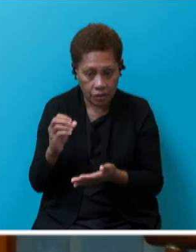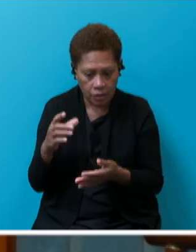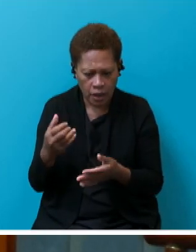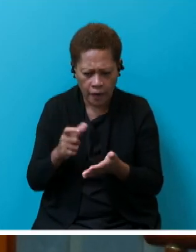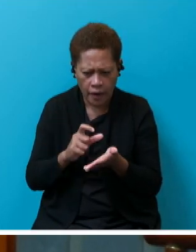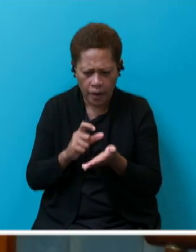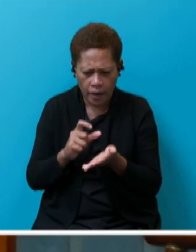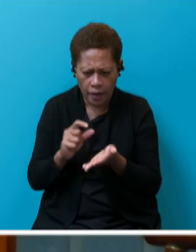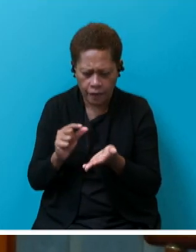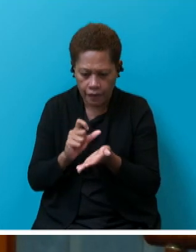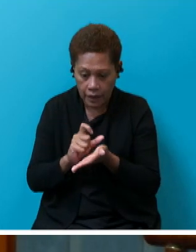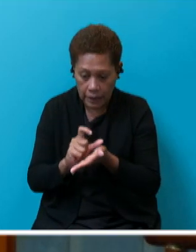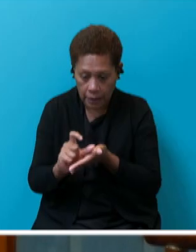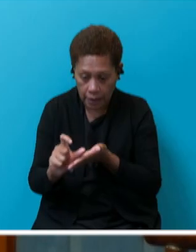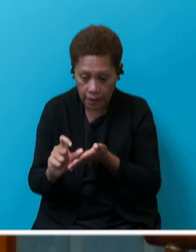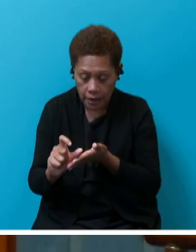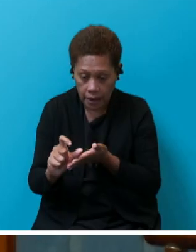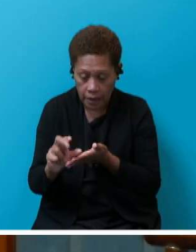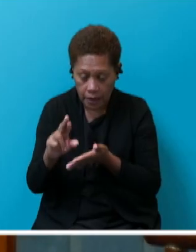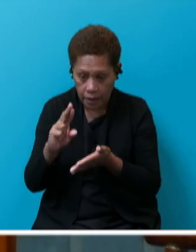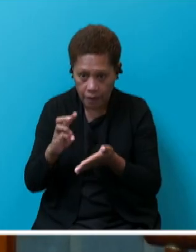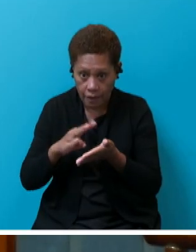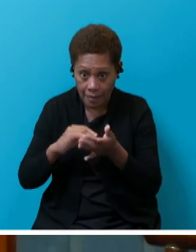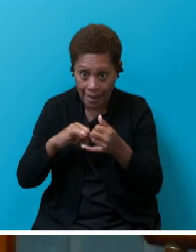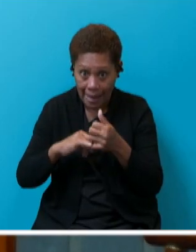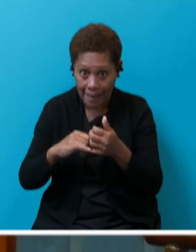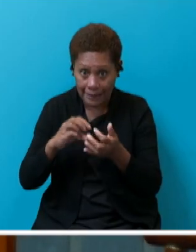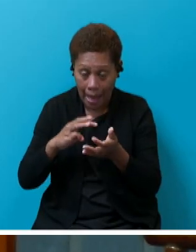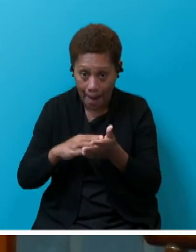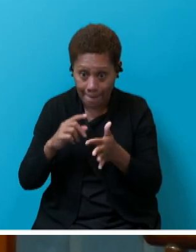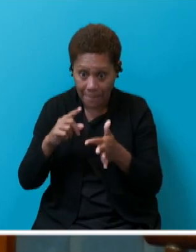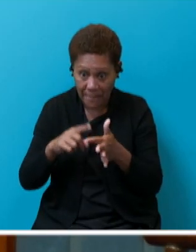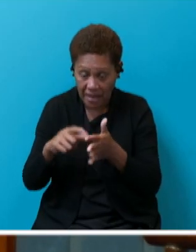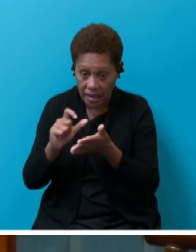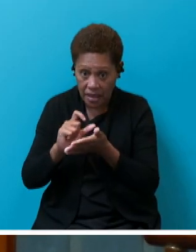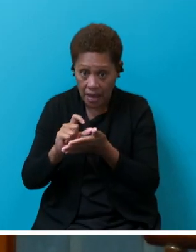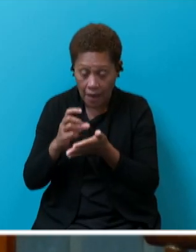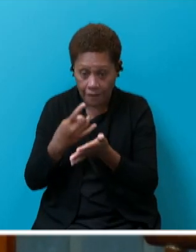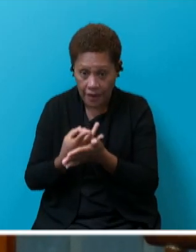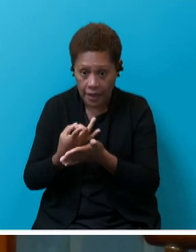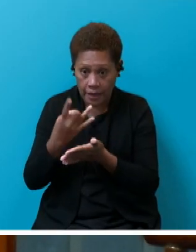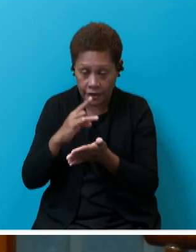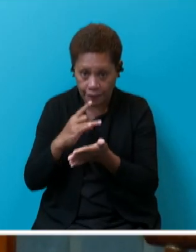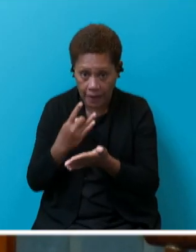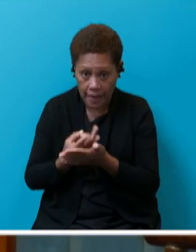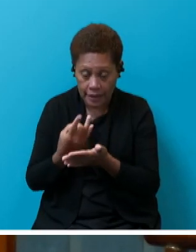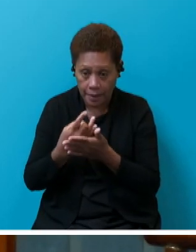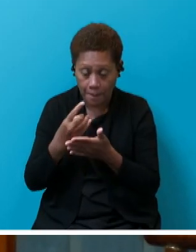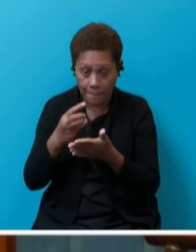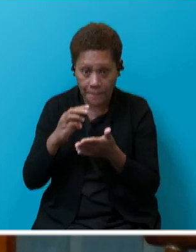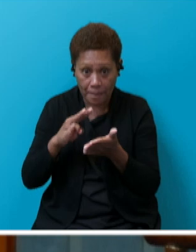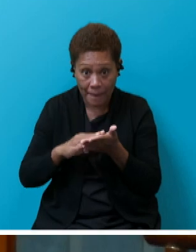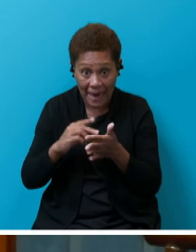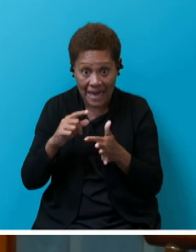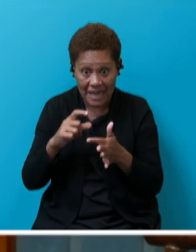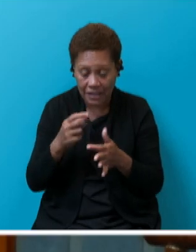pathways for MSMEs to access finance, and that means developing innovative financing mechanisms tailored to their